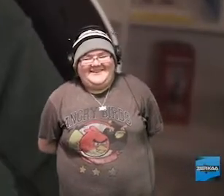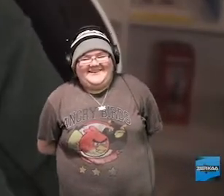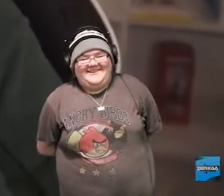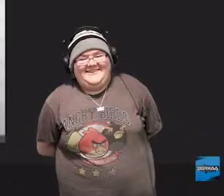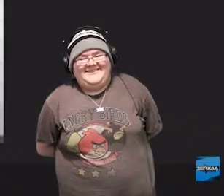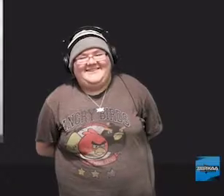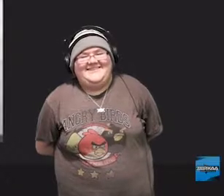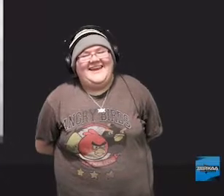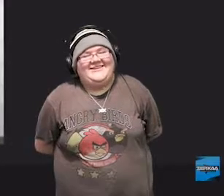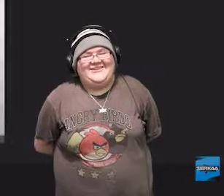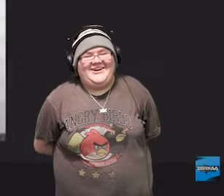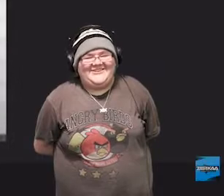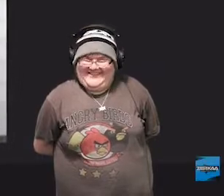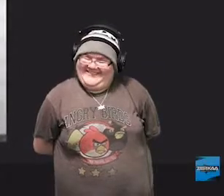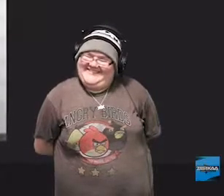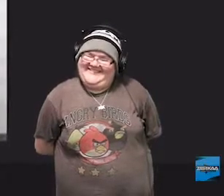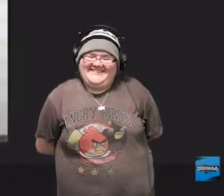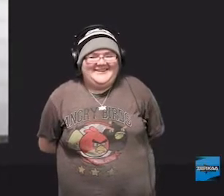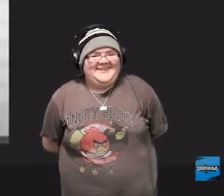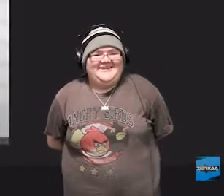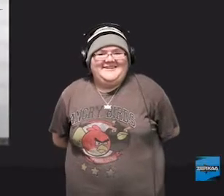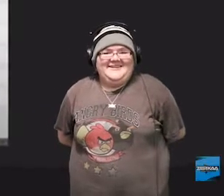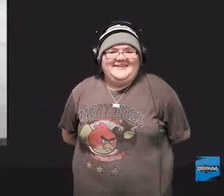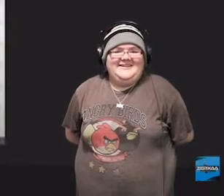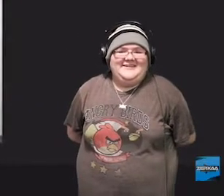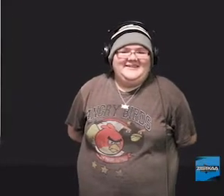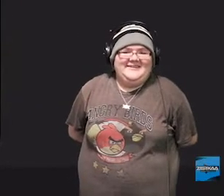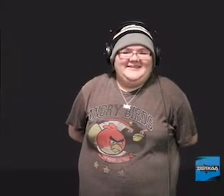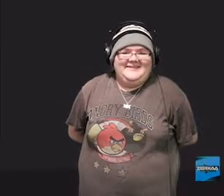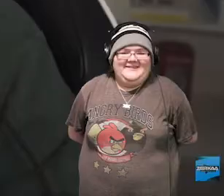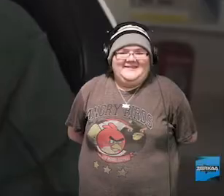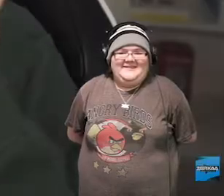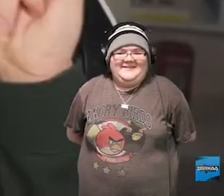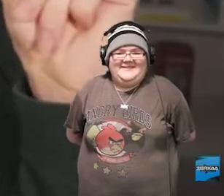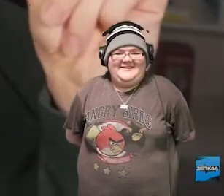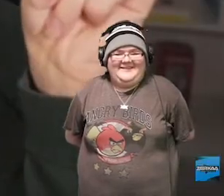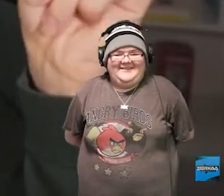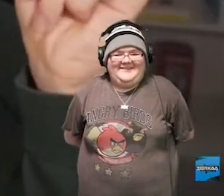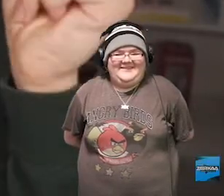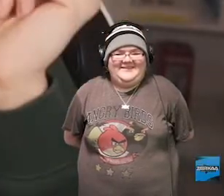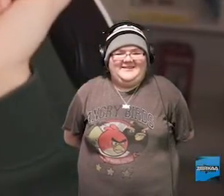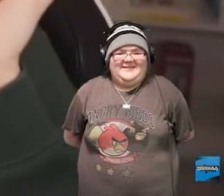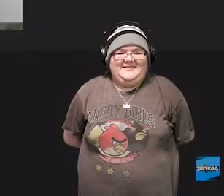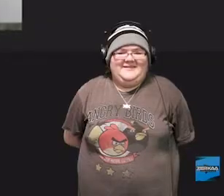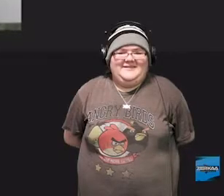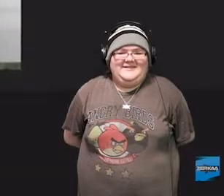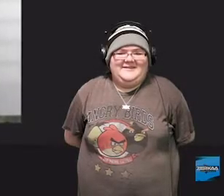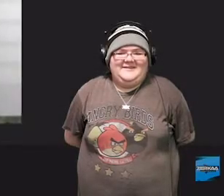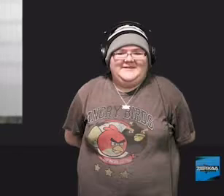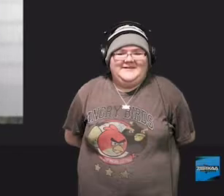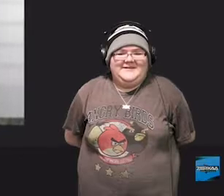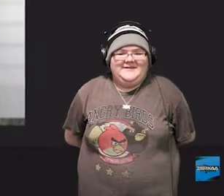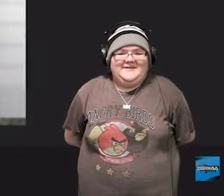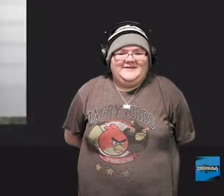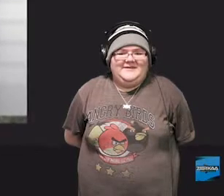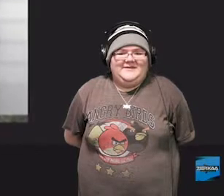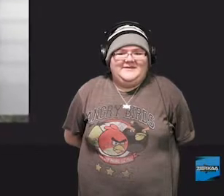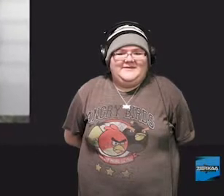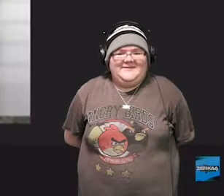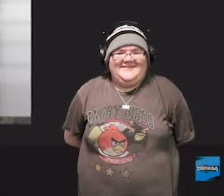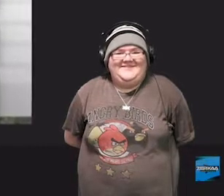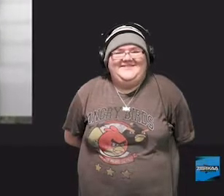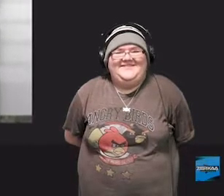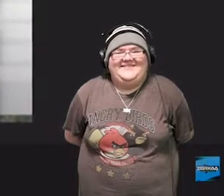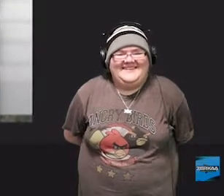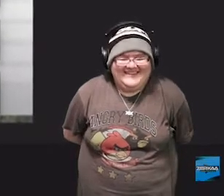to lose weight, there you go. Josh is carrying Simon Pro Clubs too, underrated. Most goals, most assists. That has since changed, I think, but look, I